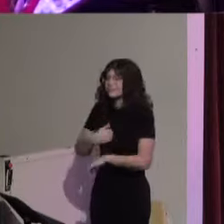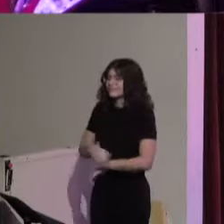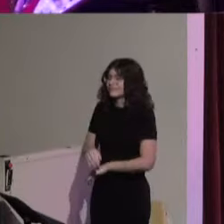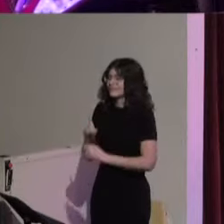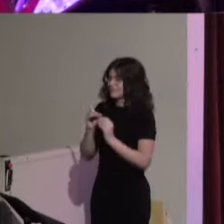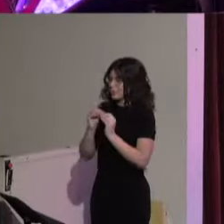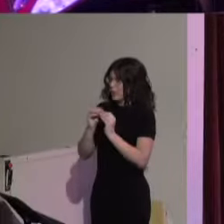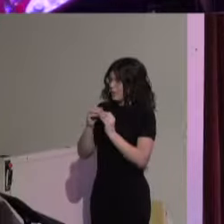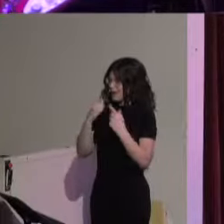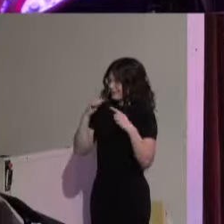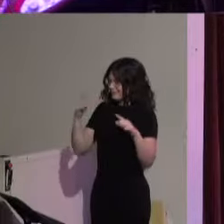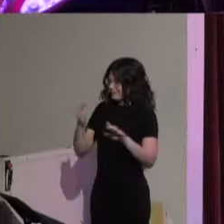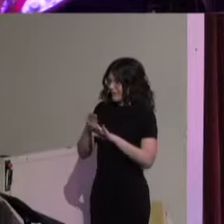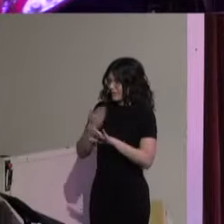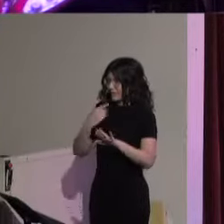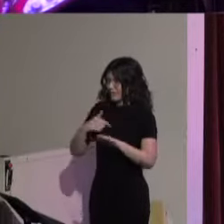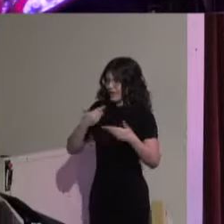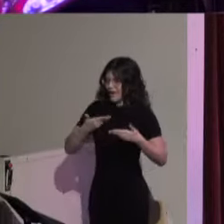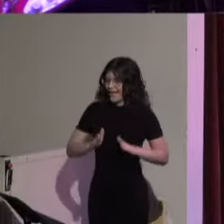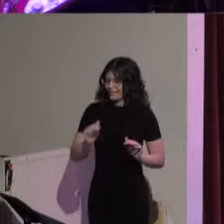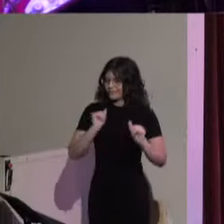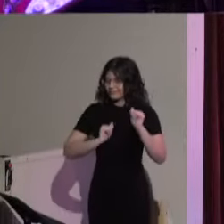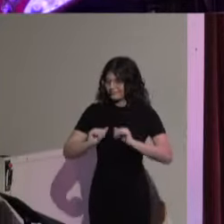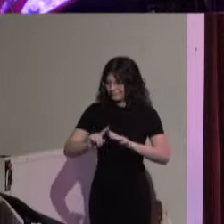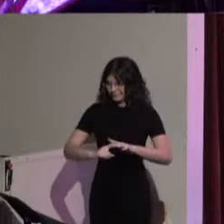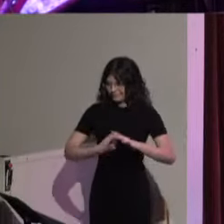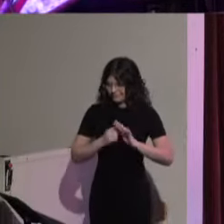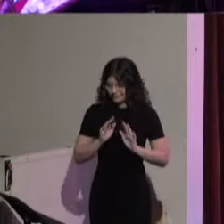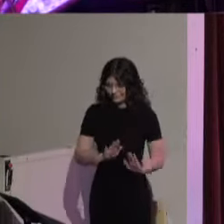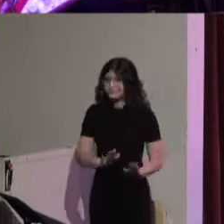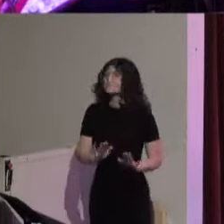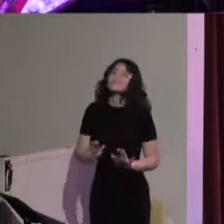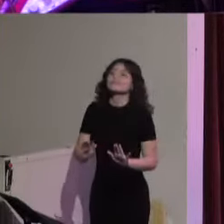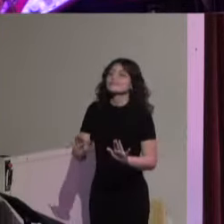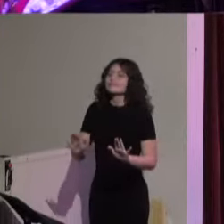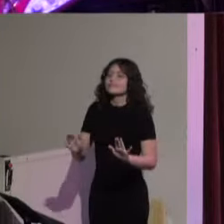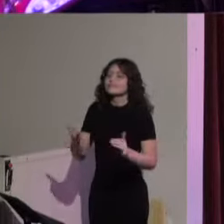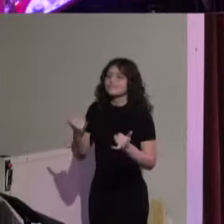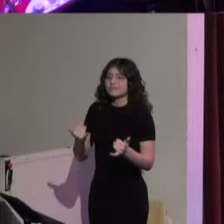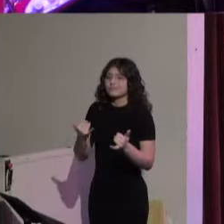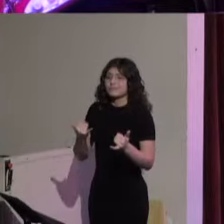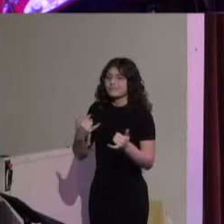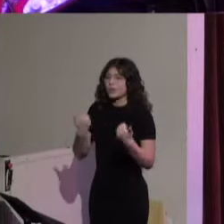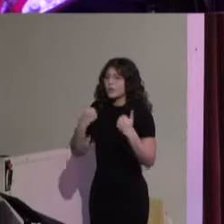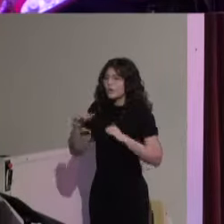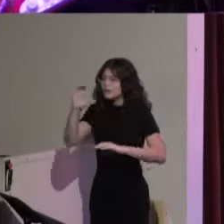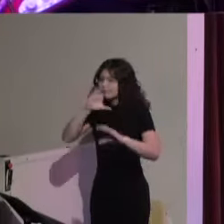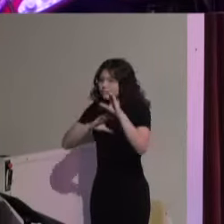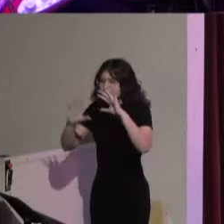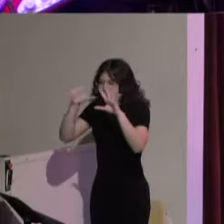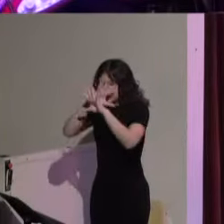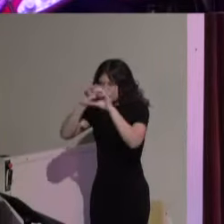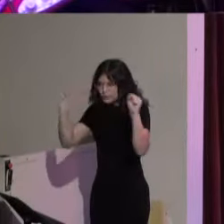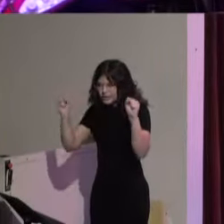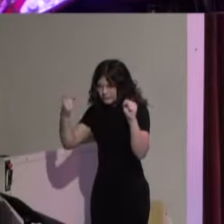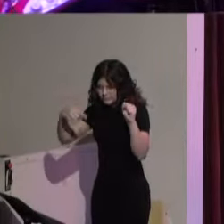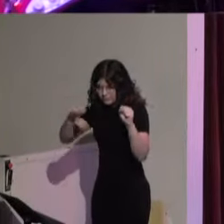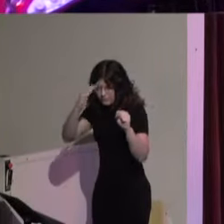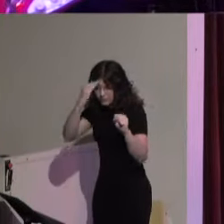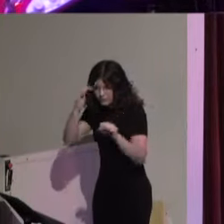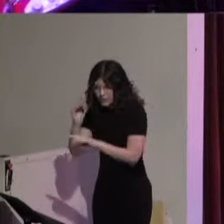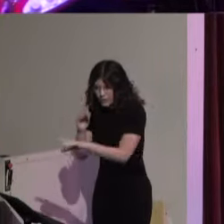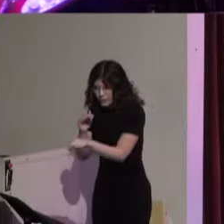one more announcement before I let the show get started. We are in the midst of a superintendent search. Did anybody know that out in the